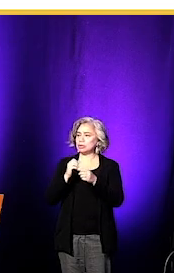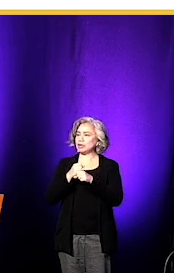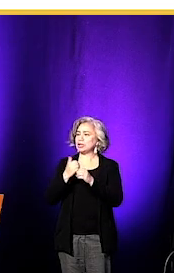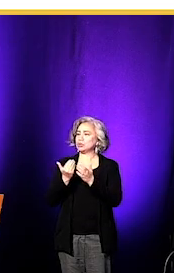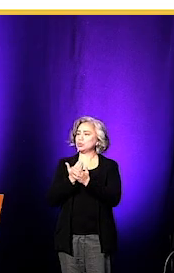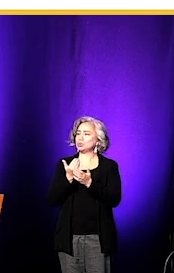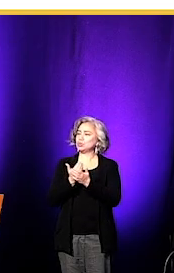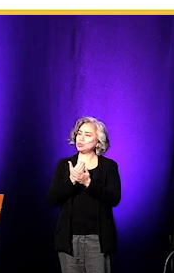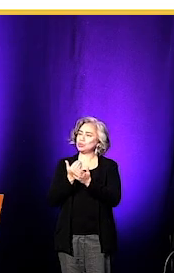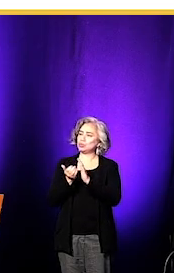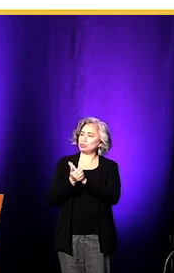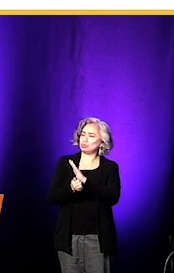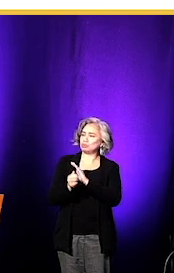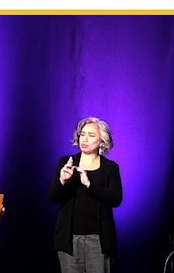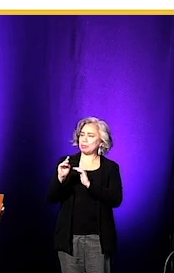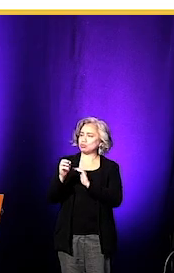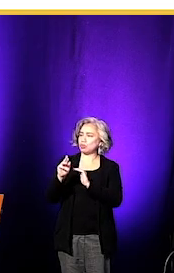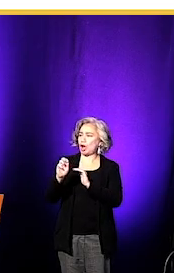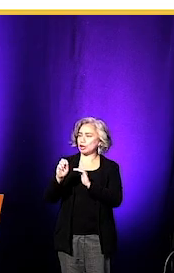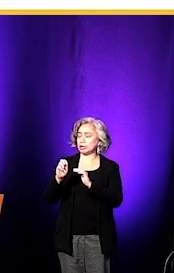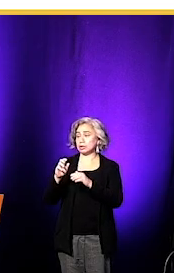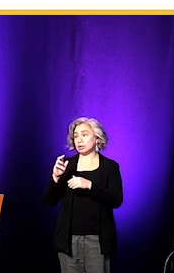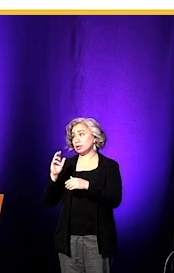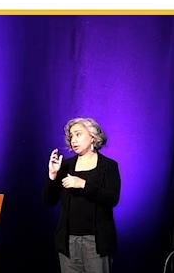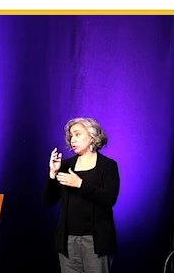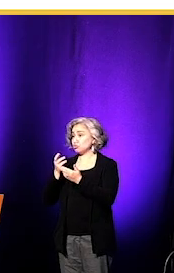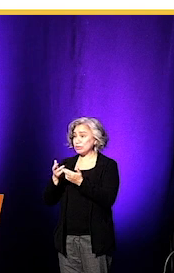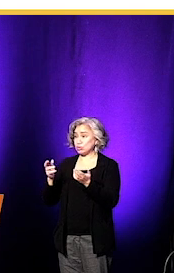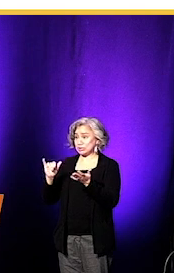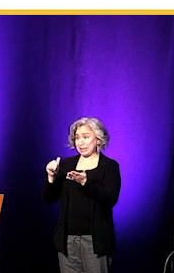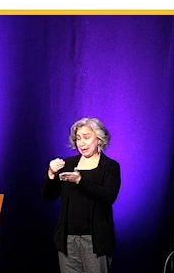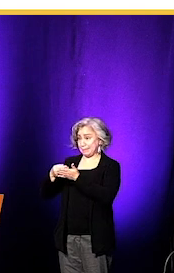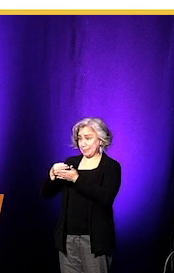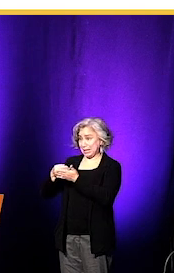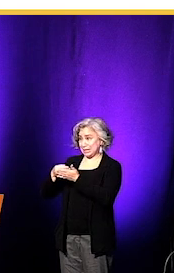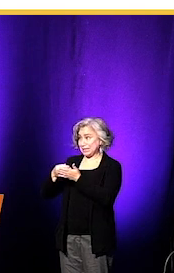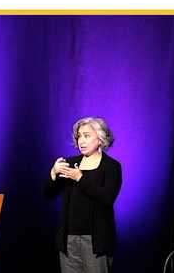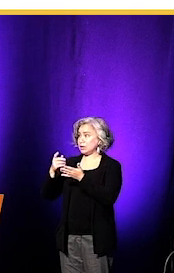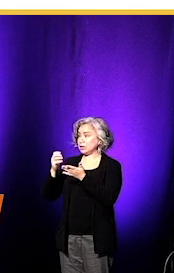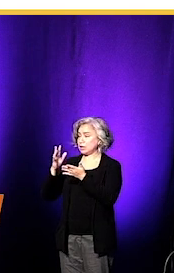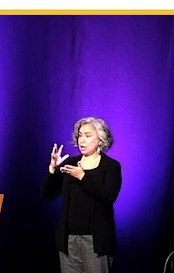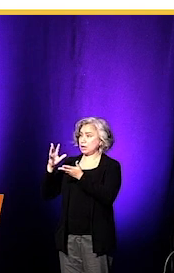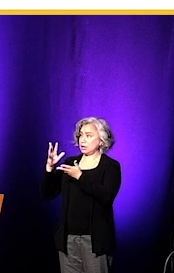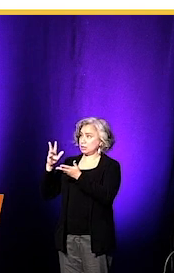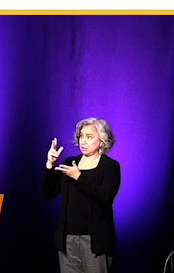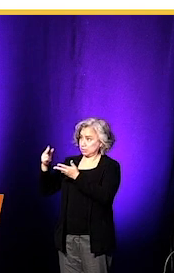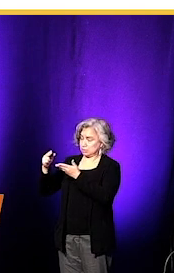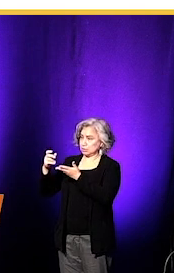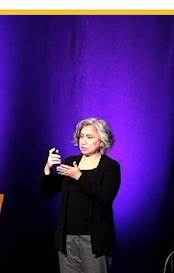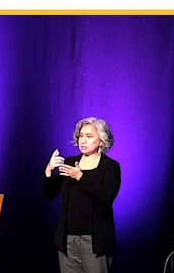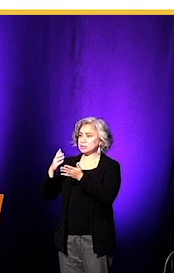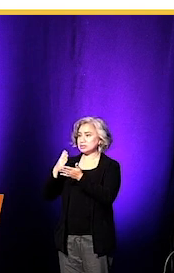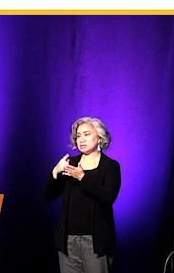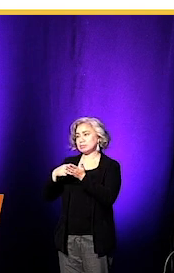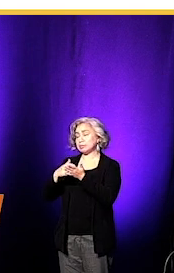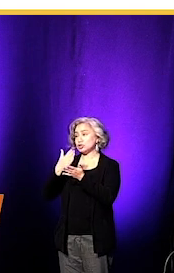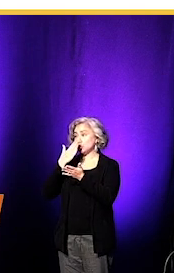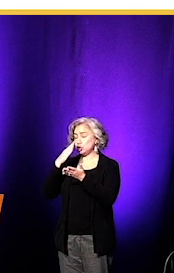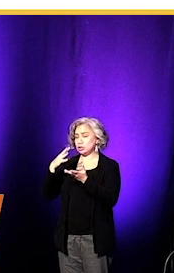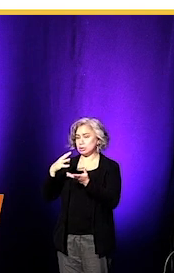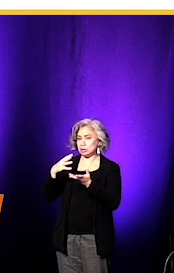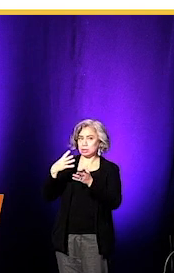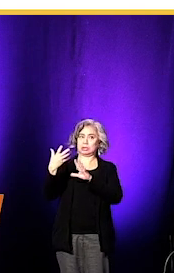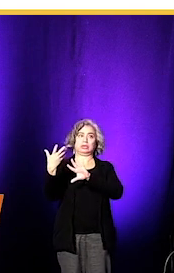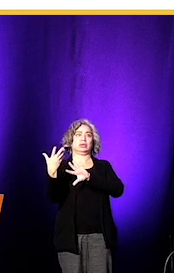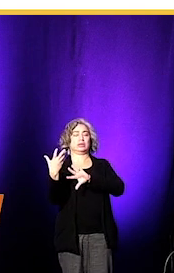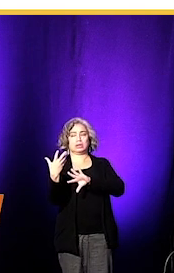particularly money, is often in some ways a good interruption or disruption, but then in some ways, because there is a